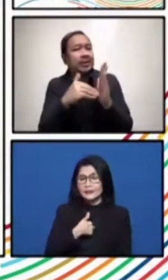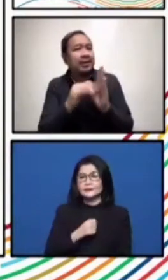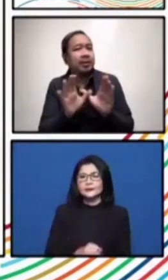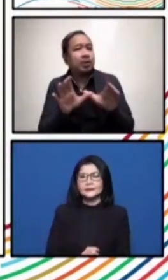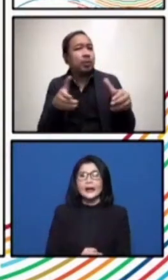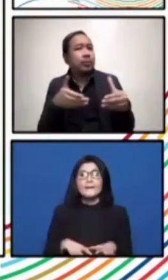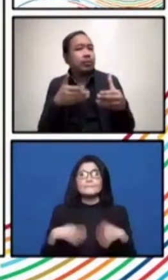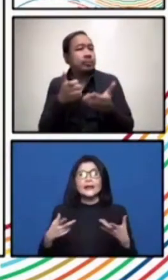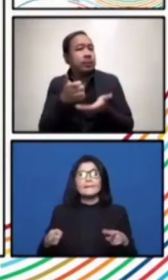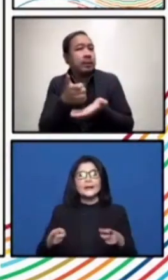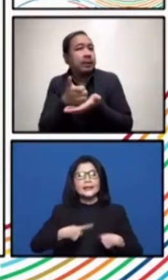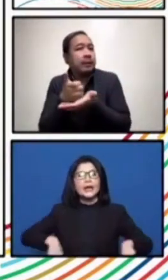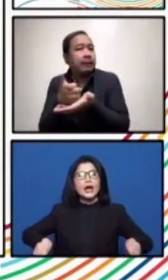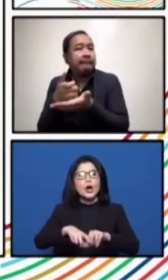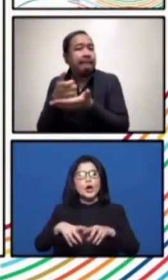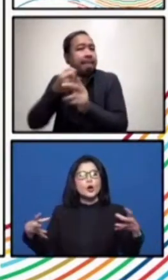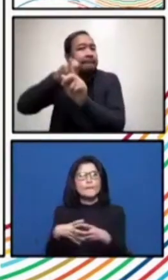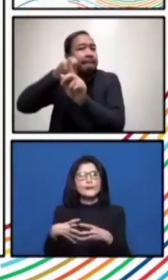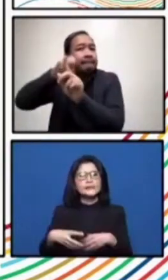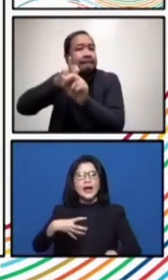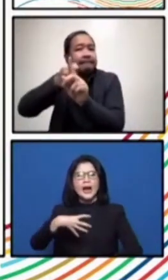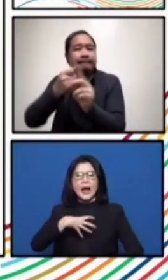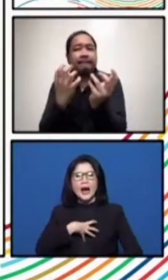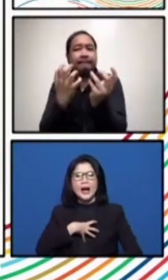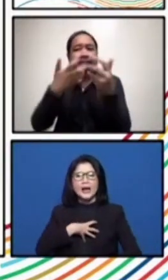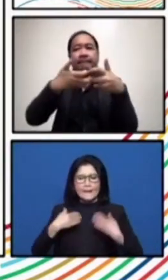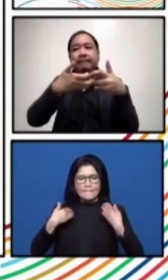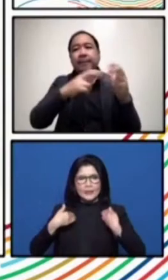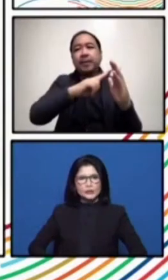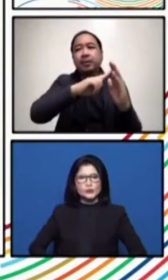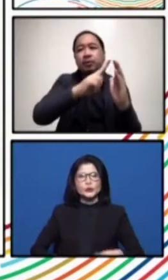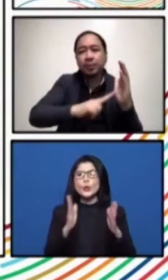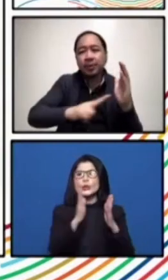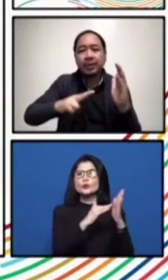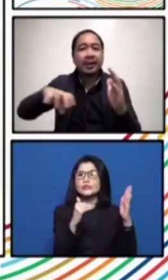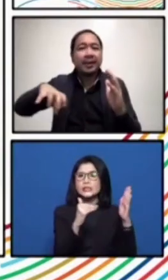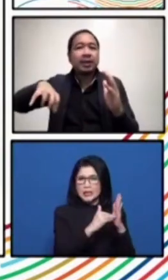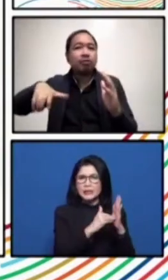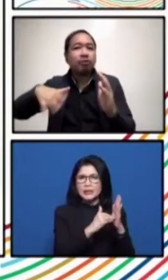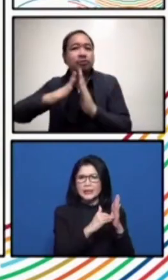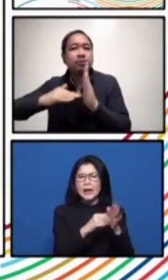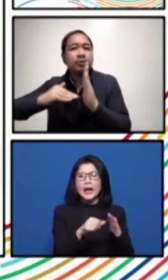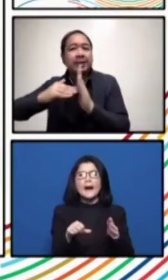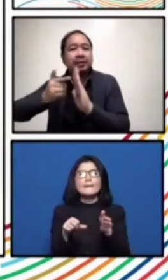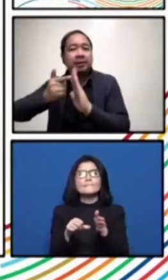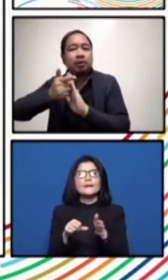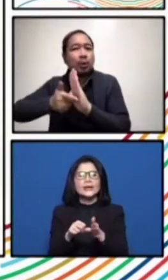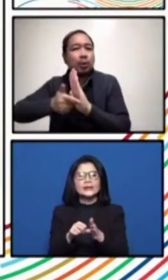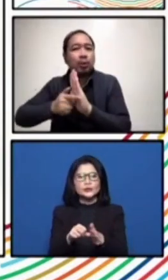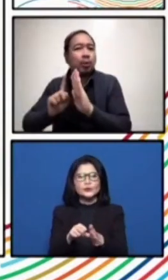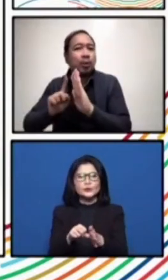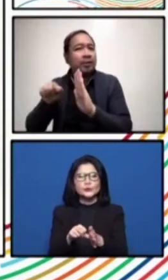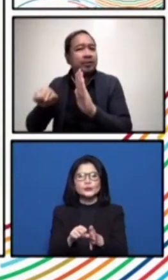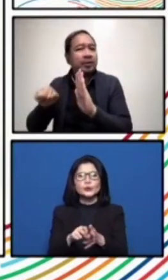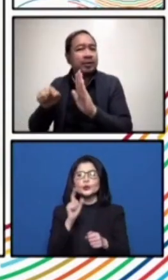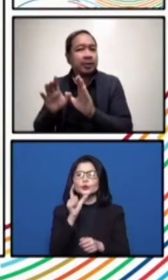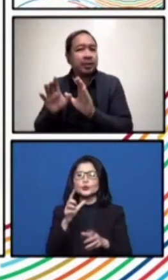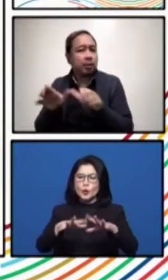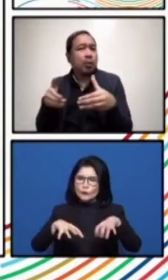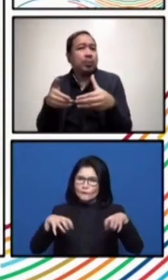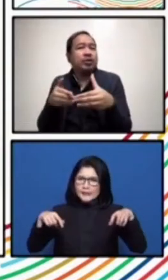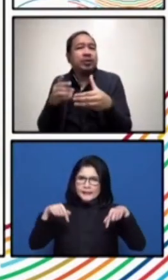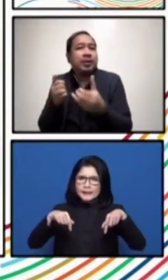to promote and support the harmonizing of national legislation with the convention what have been it's the commission's major contributions in this regard